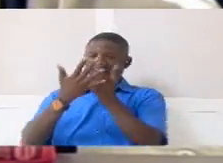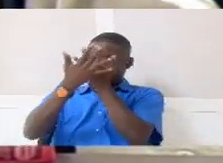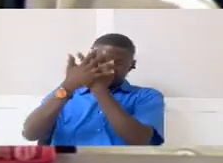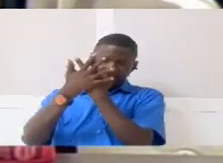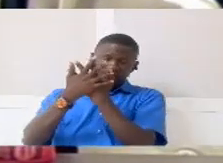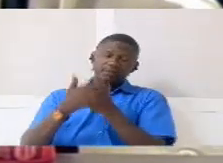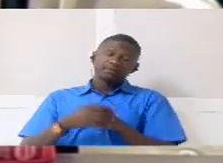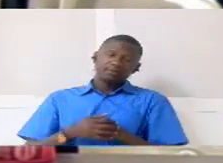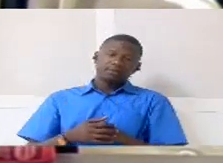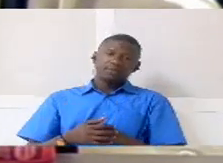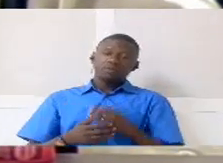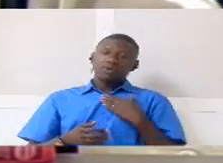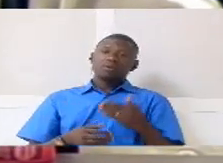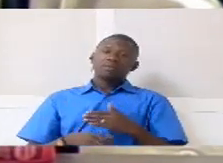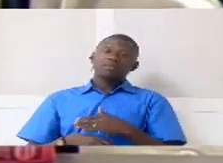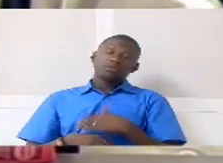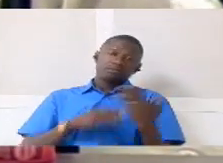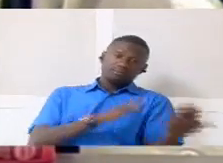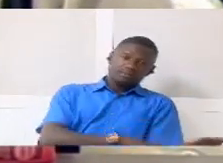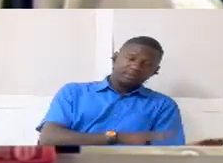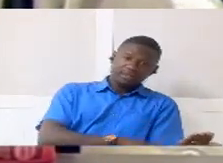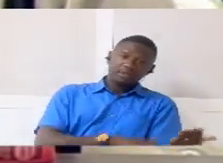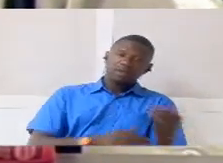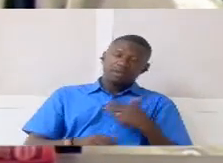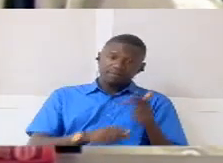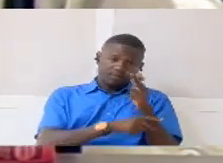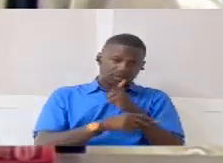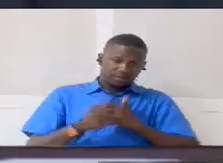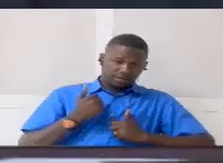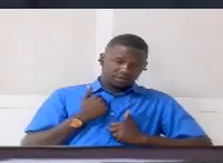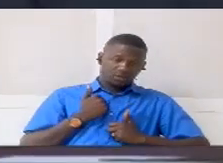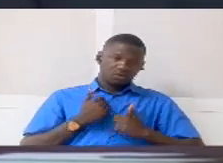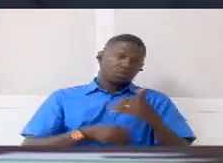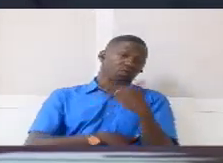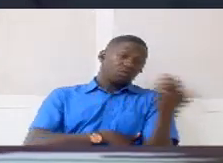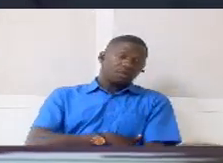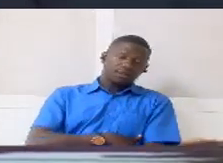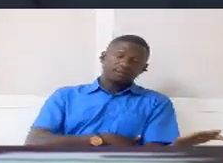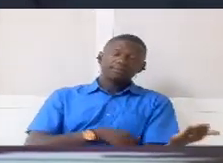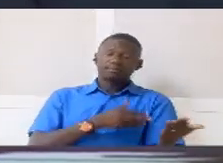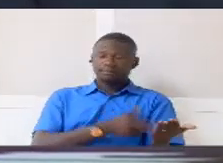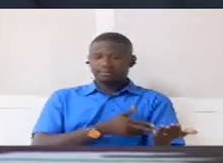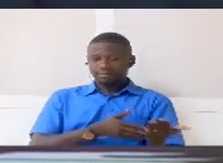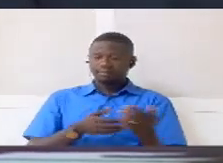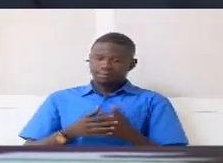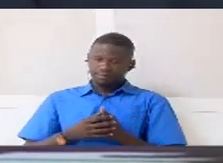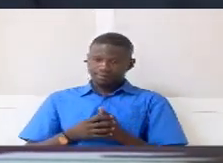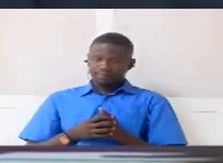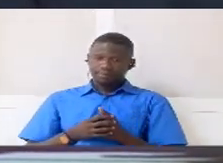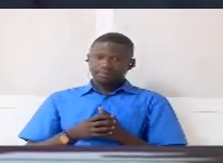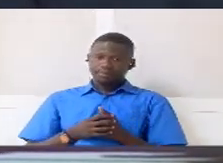wing. Once you get in on the left you have the security wing ni boda security wing female be attacking